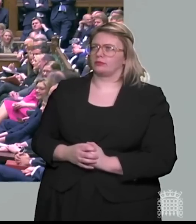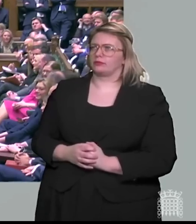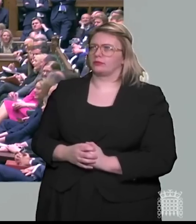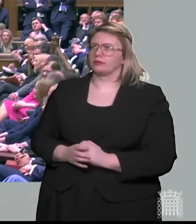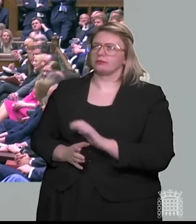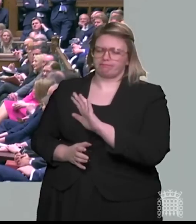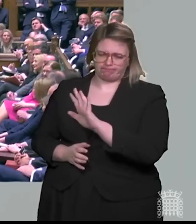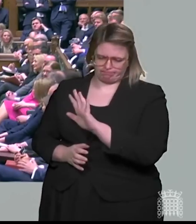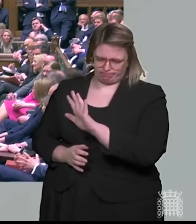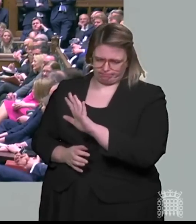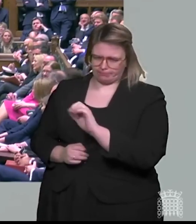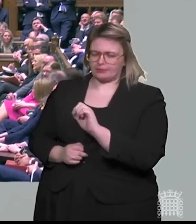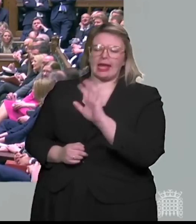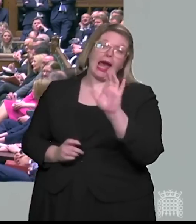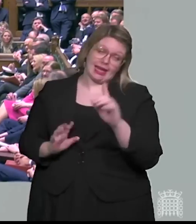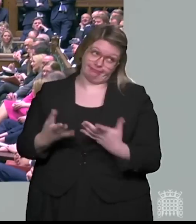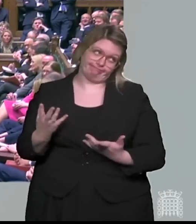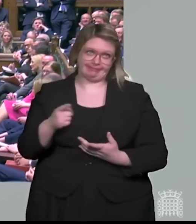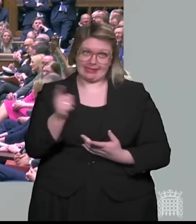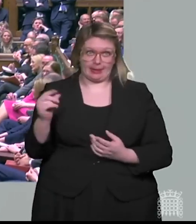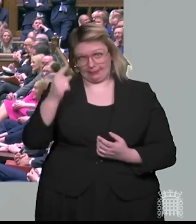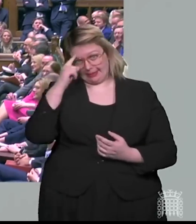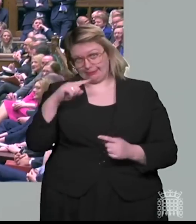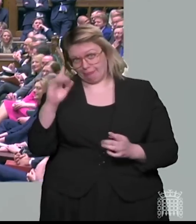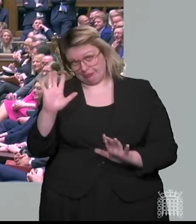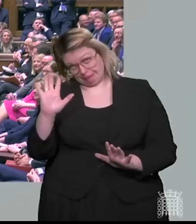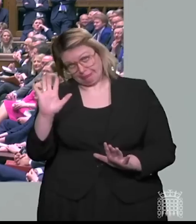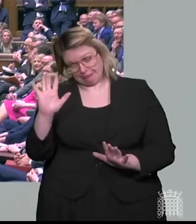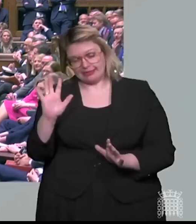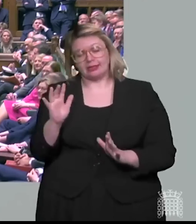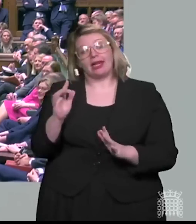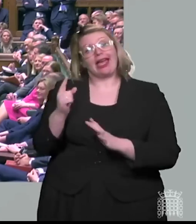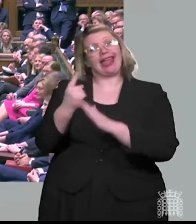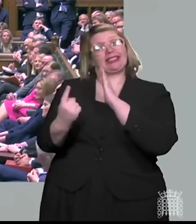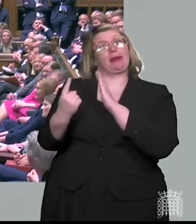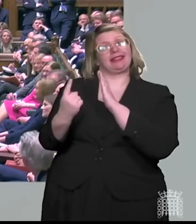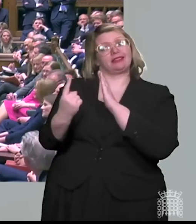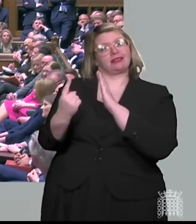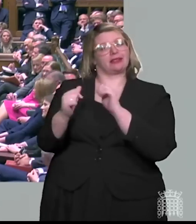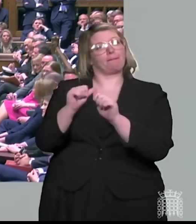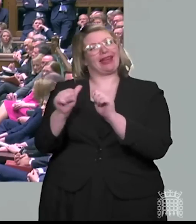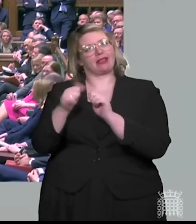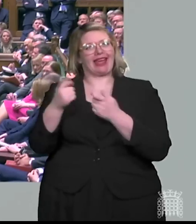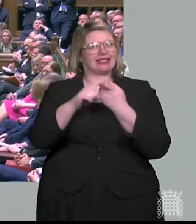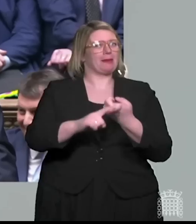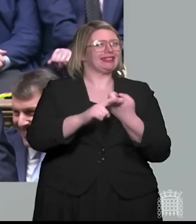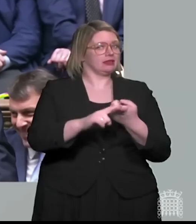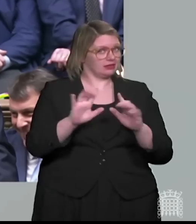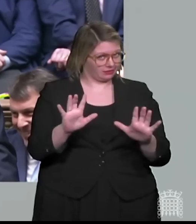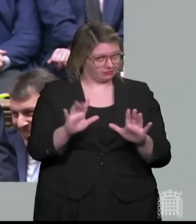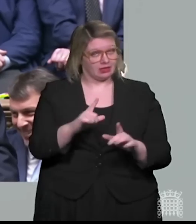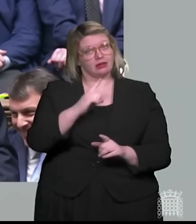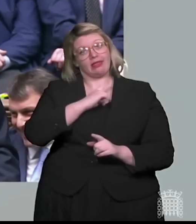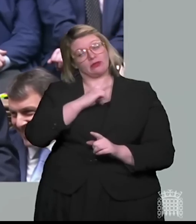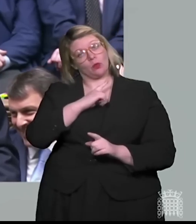with some exceptions, Madam Deputy Speaker, independence is always better than dependence, which is why a Conservative government